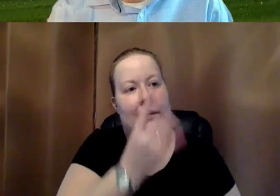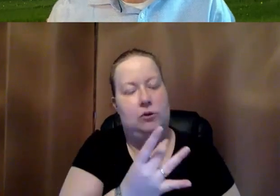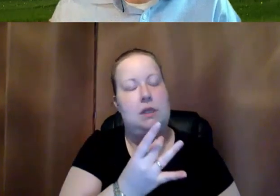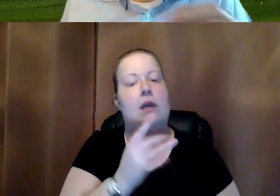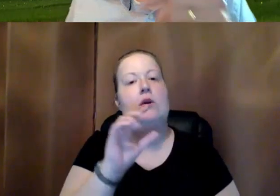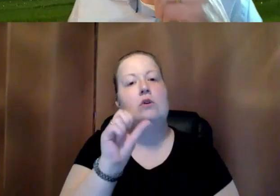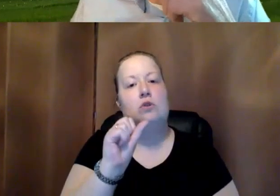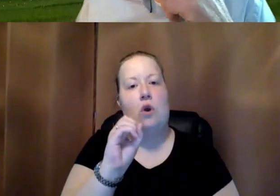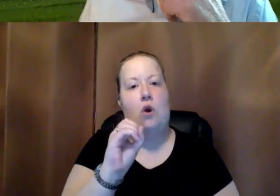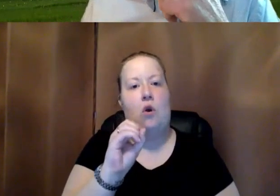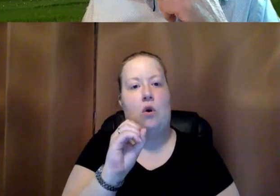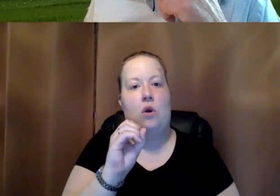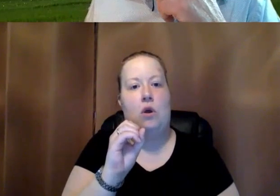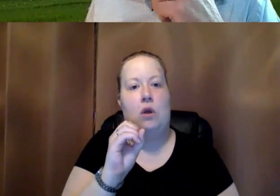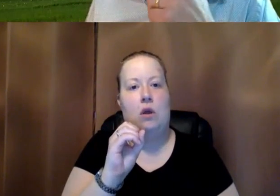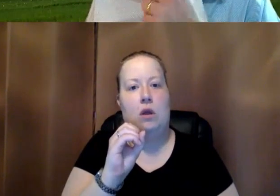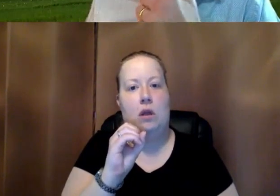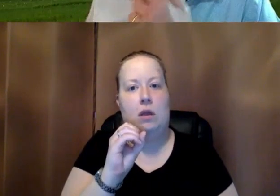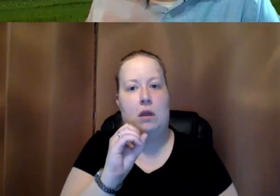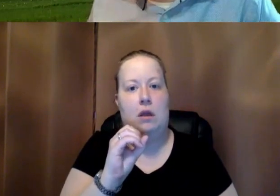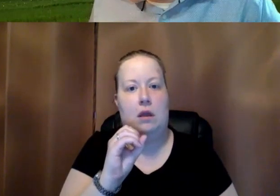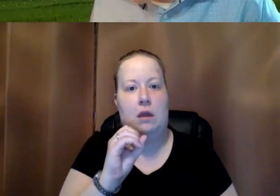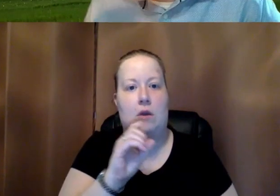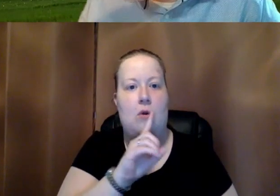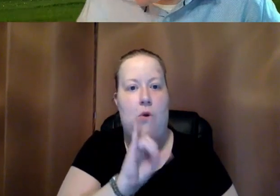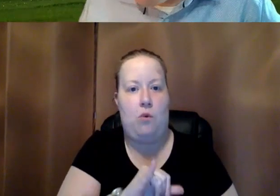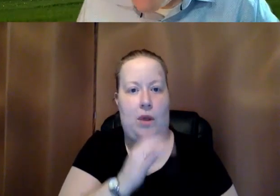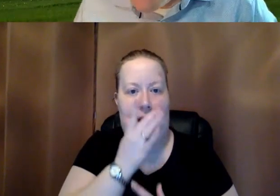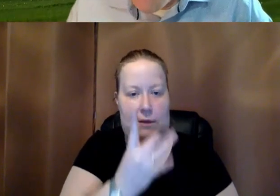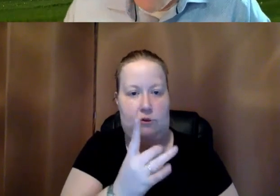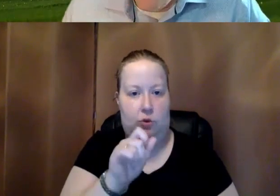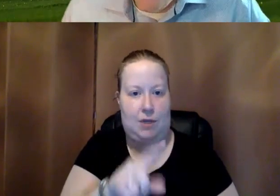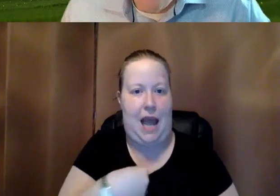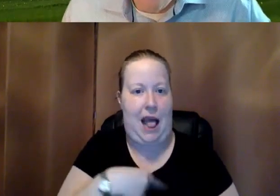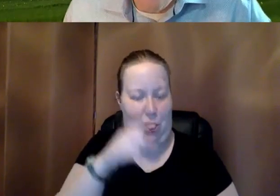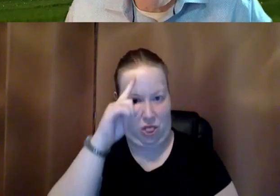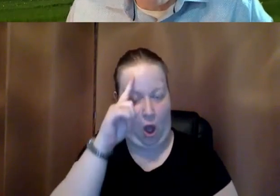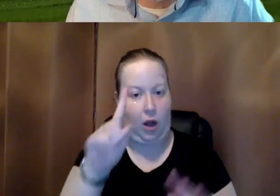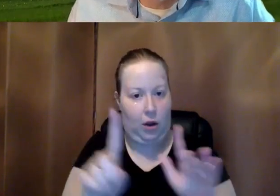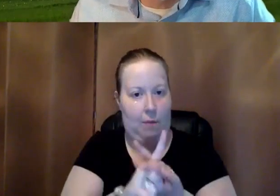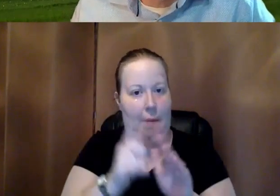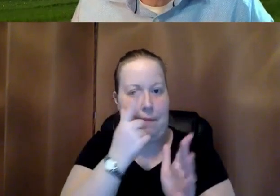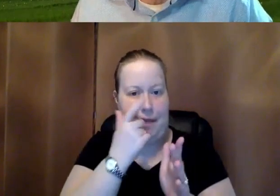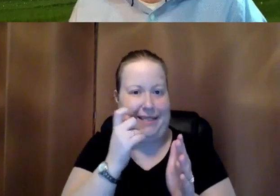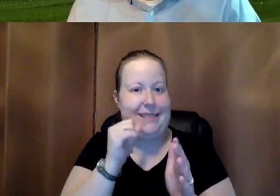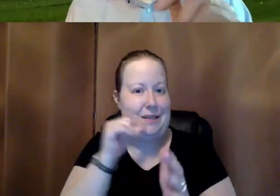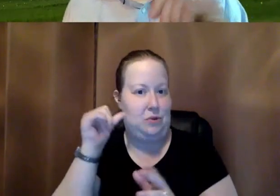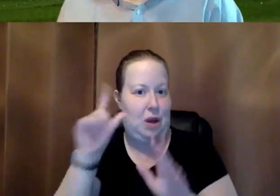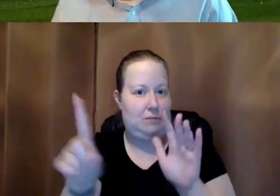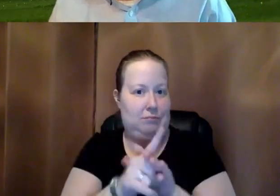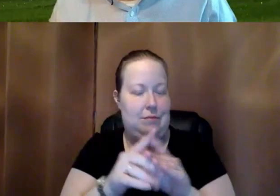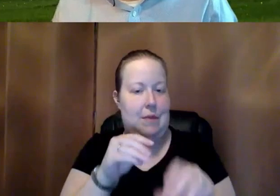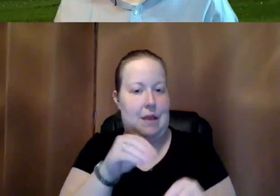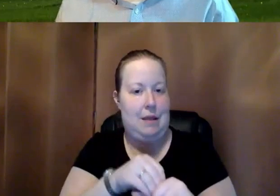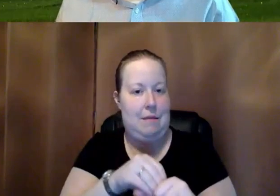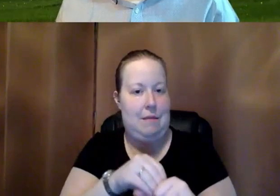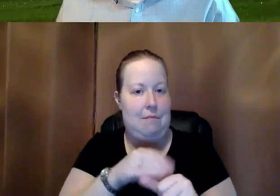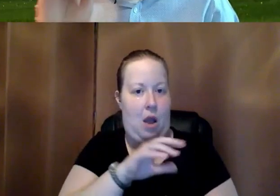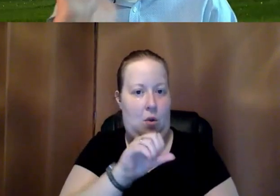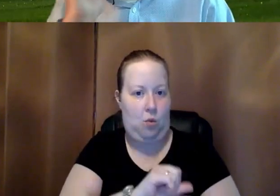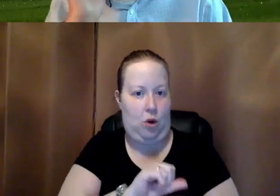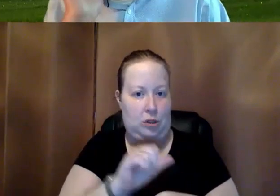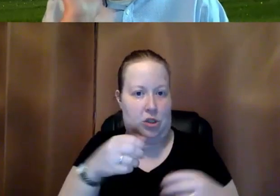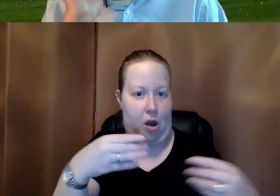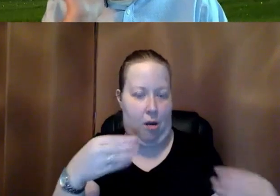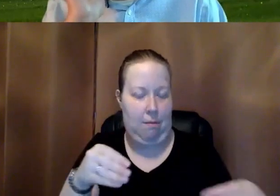try and do this. This is a really interesting question. I thought it might come up because it came up yesterday in our discussions in my workshop. I'll try and be brief.